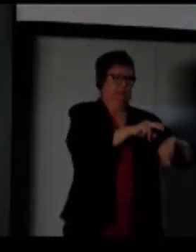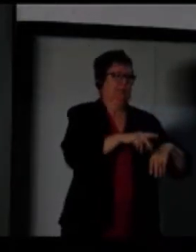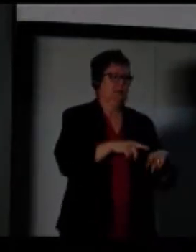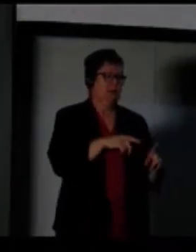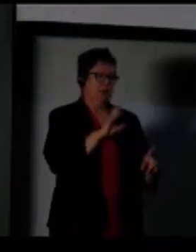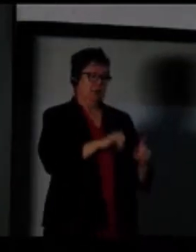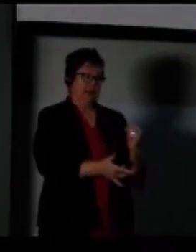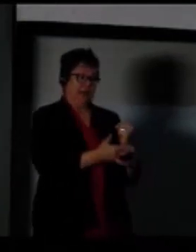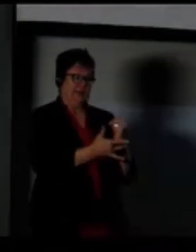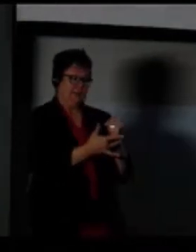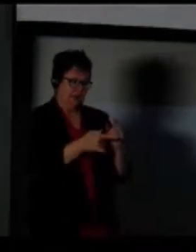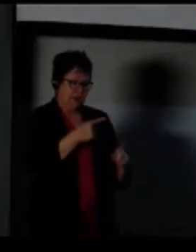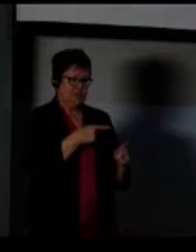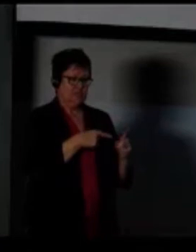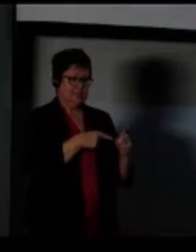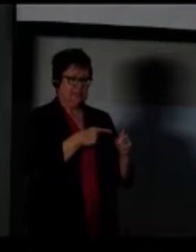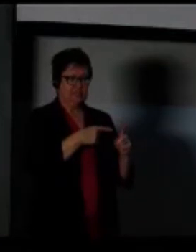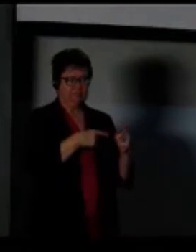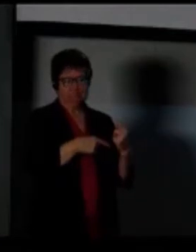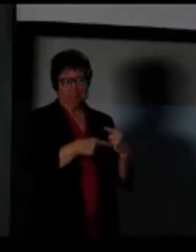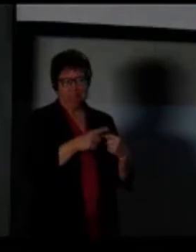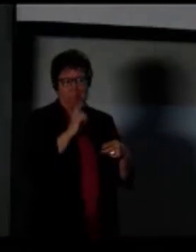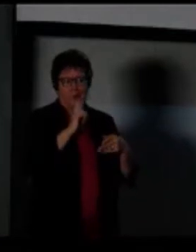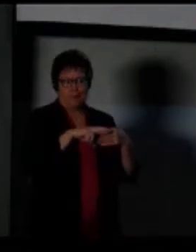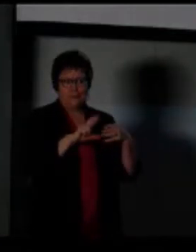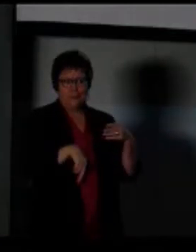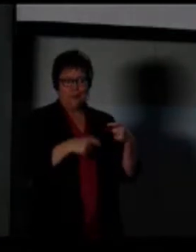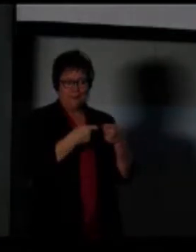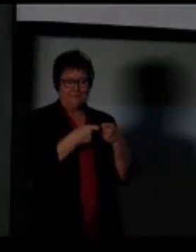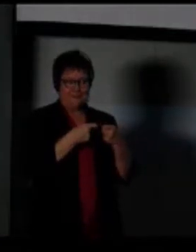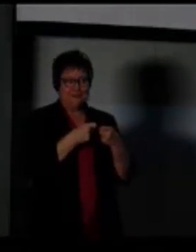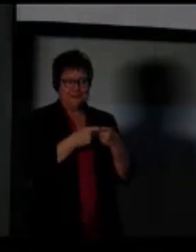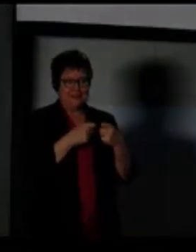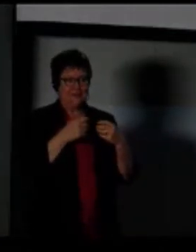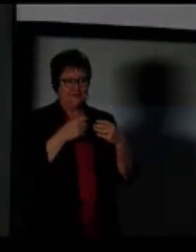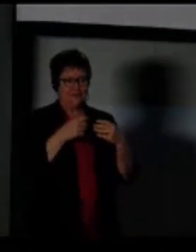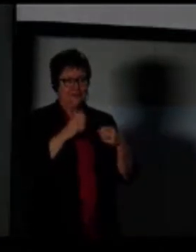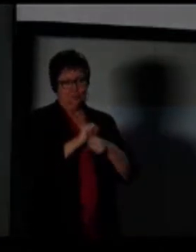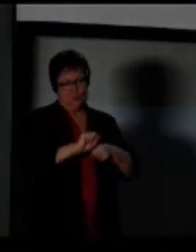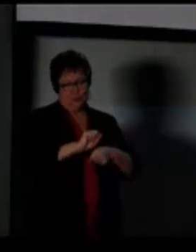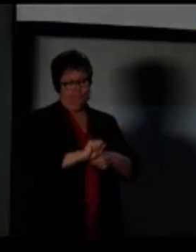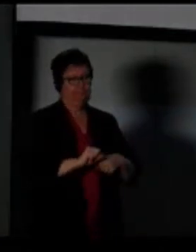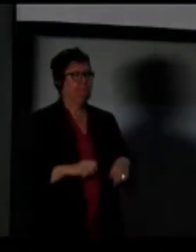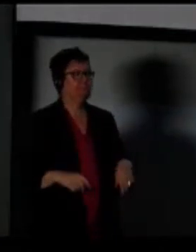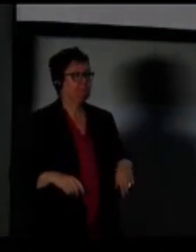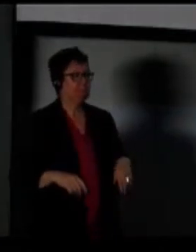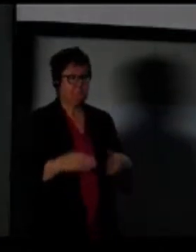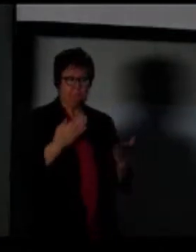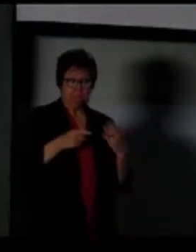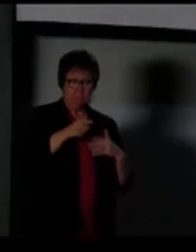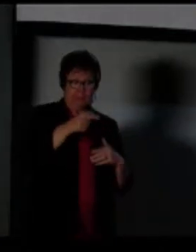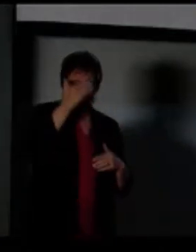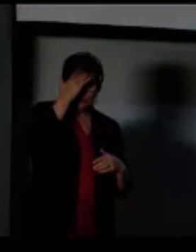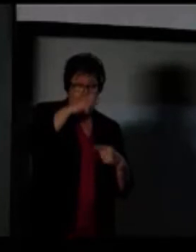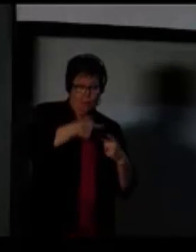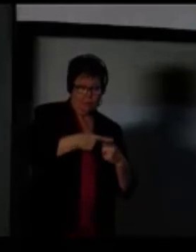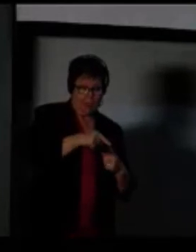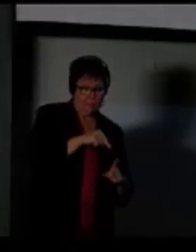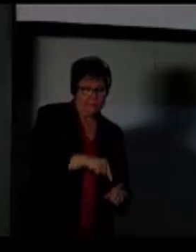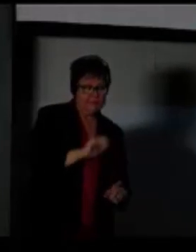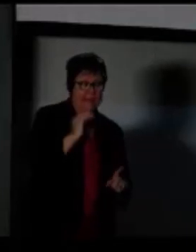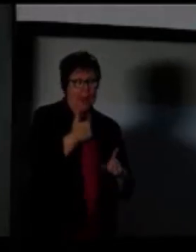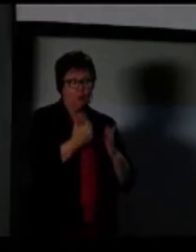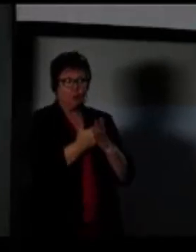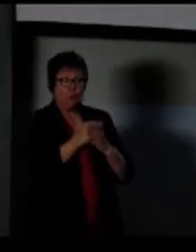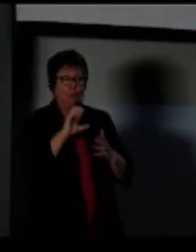also been a result of the digitization effort. And this is, some you may know about this, our new sort